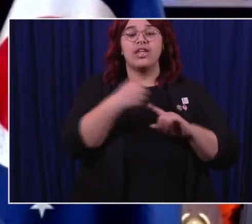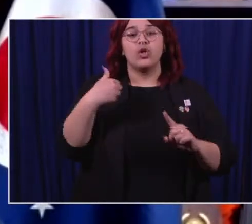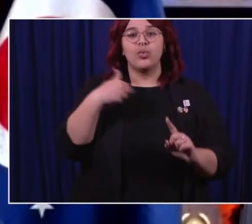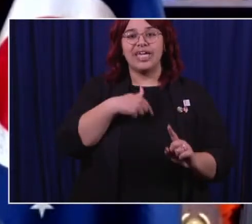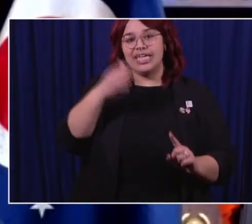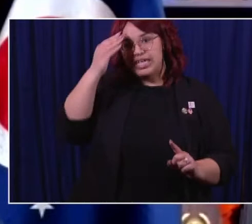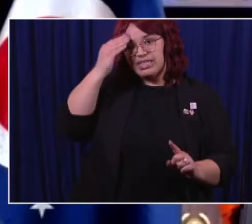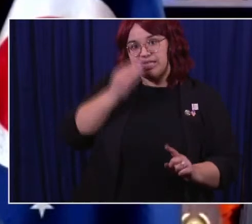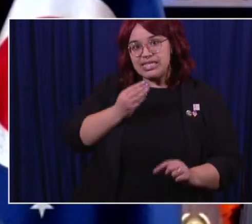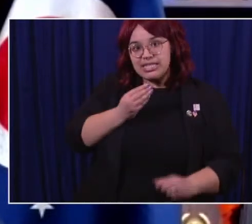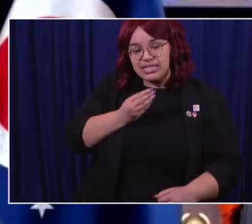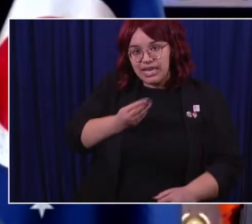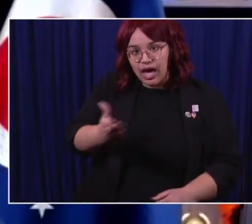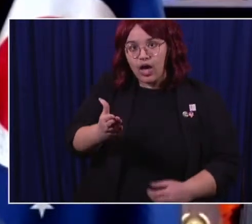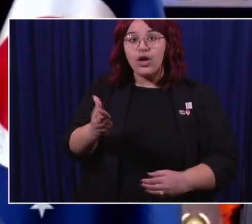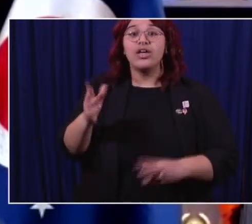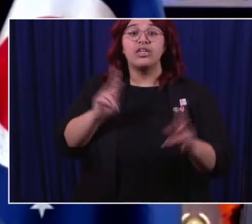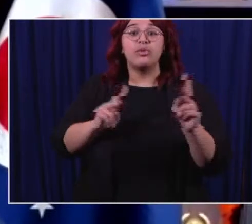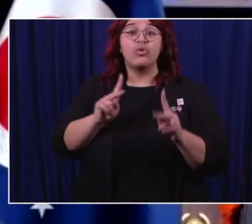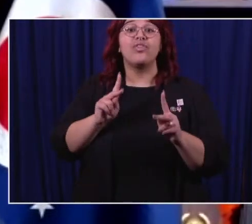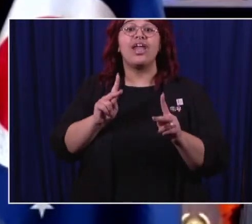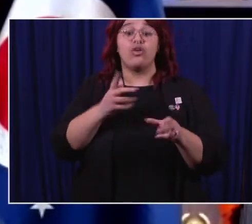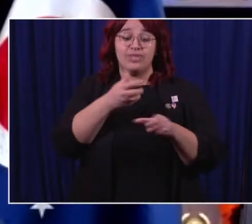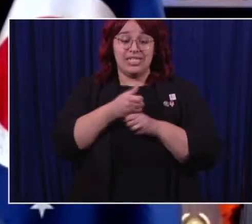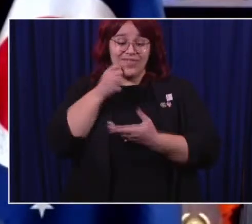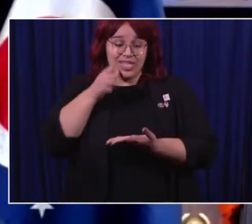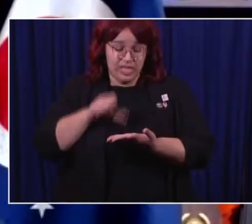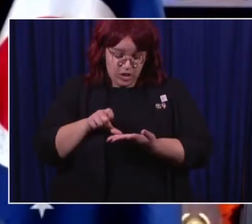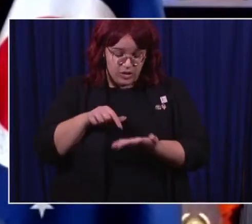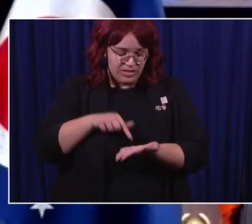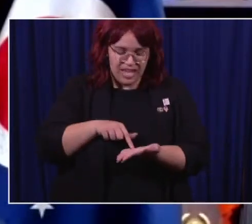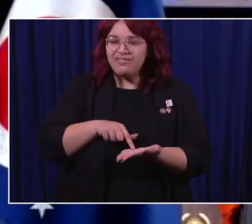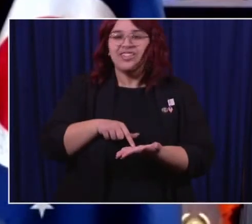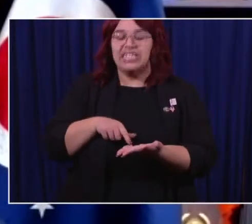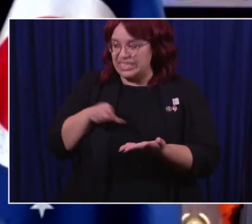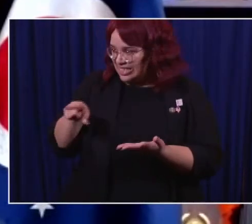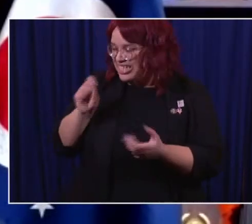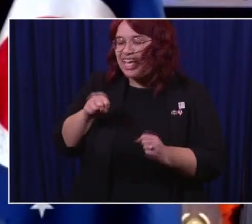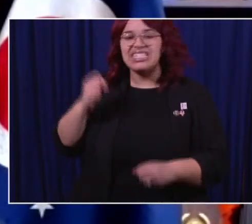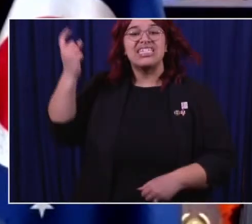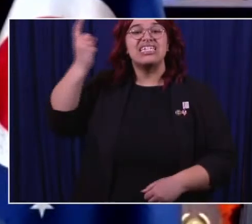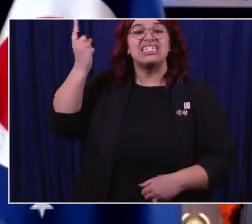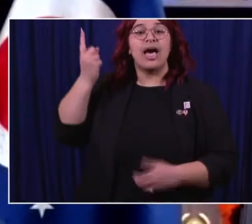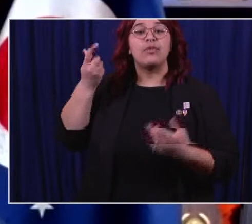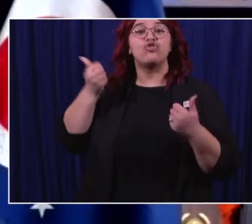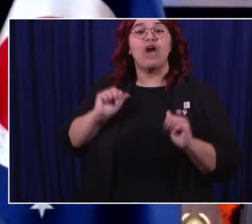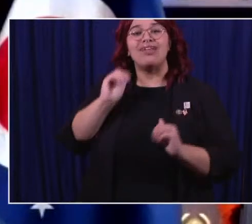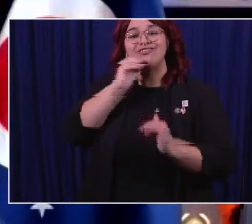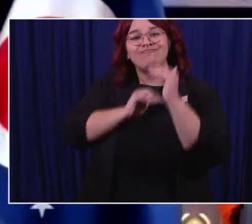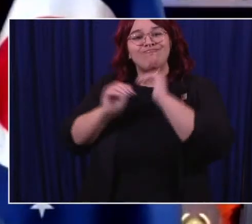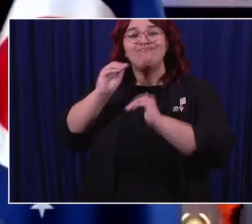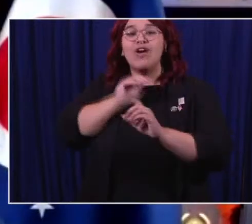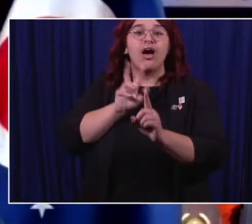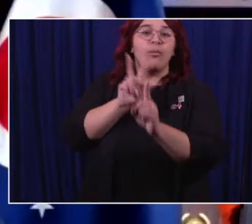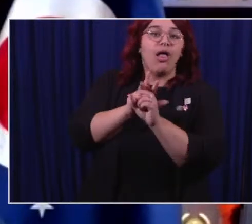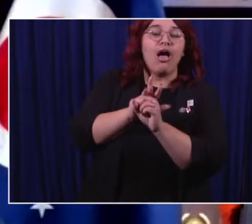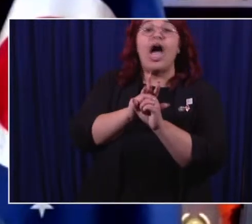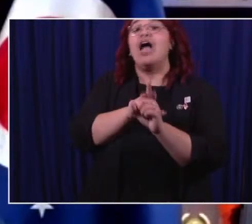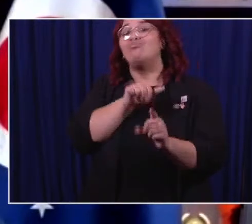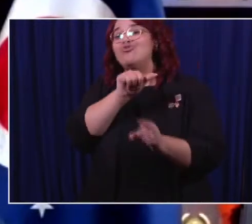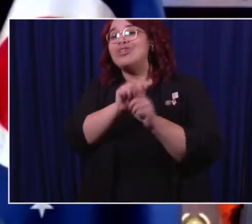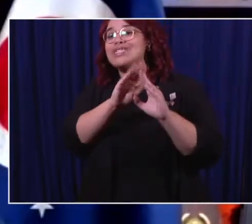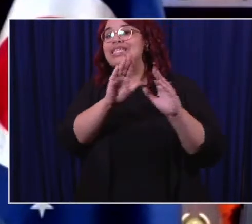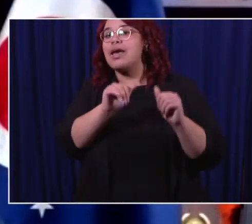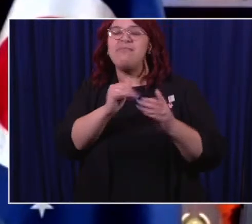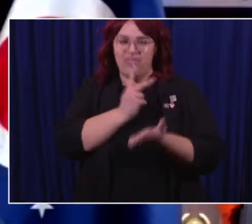was unsuccessful and we can clear out the system. But Jim, unfortunately, that's as good of an answer as I have